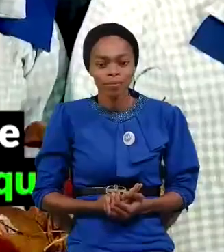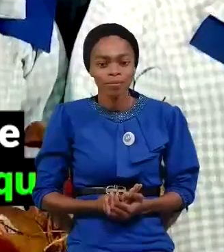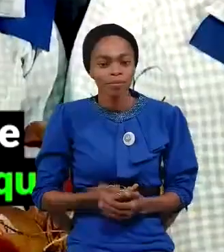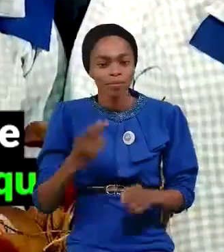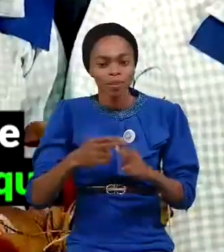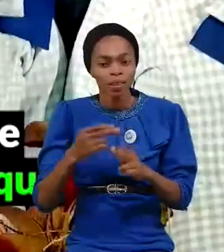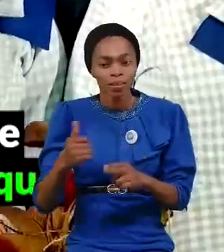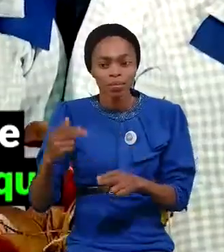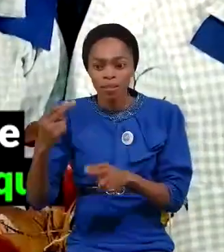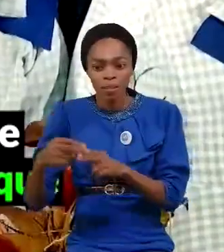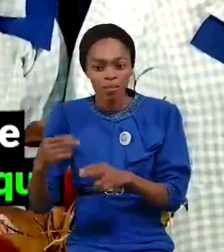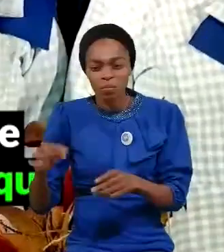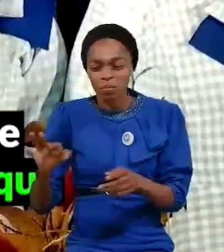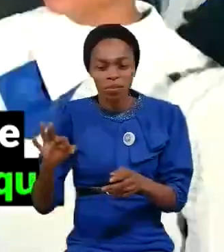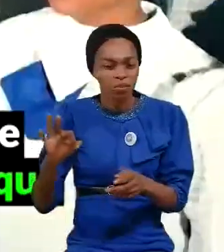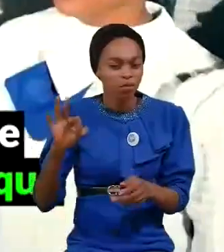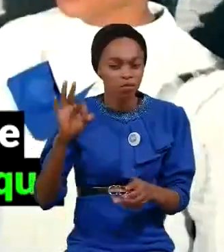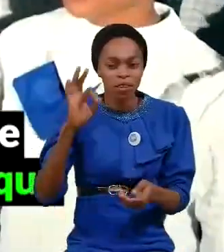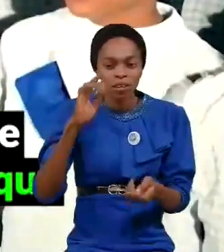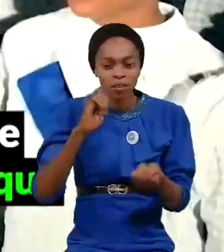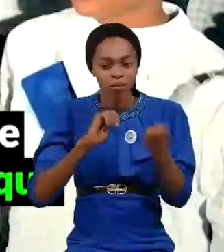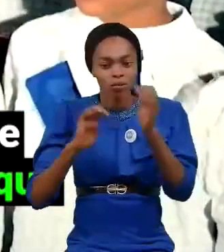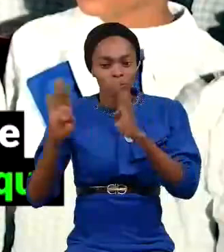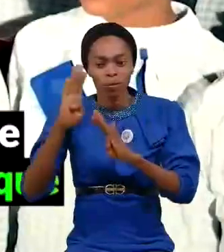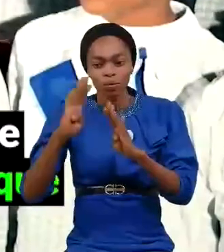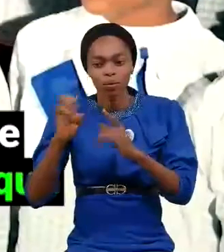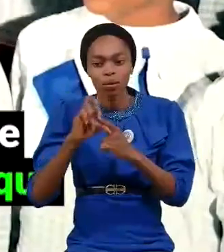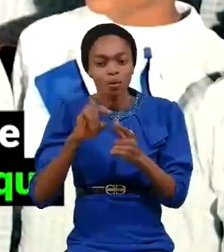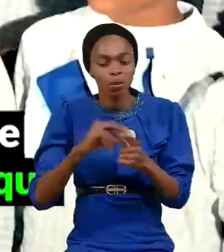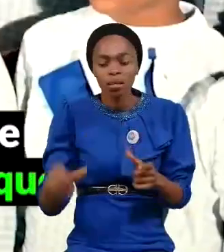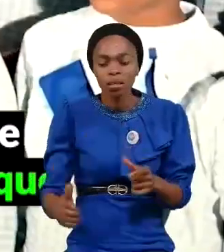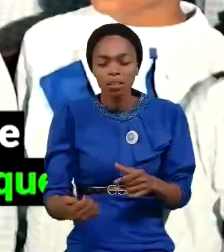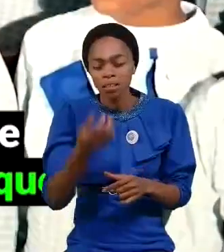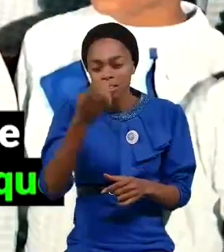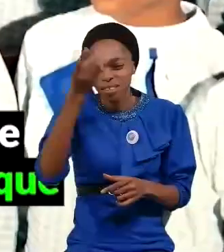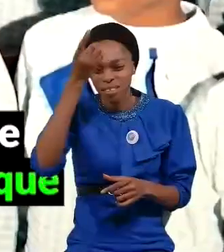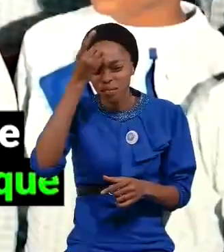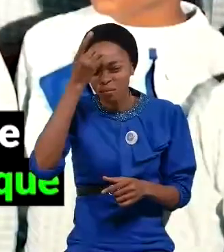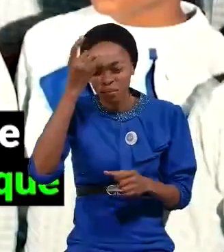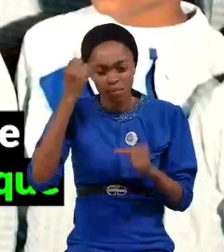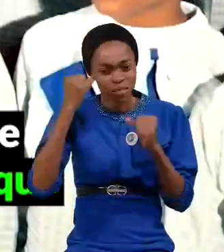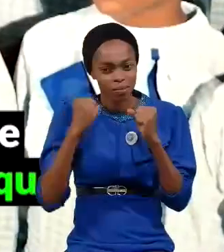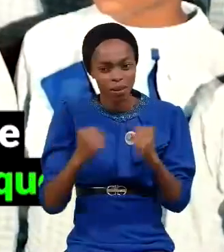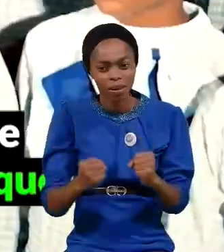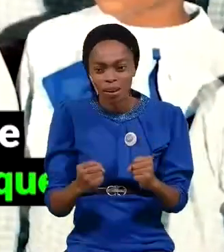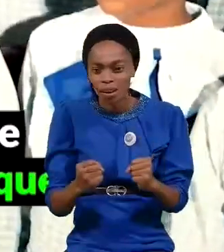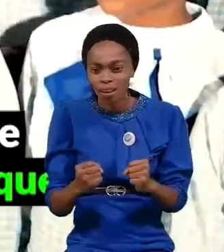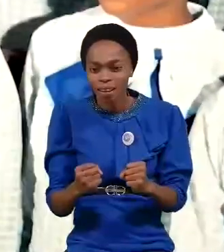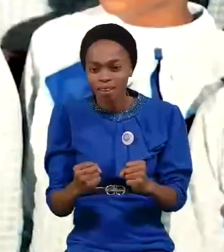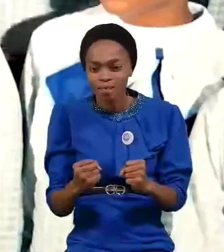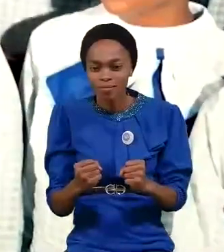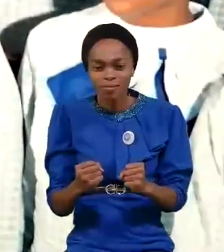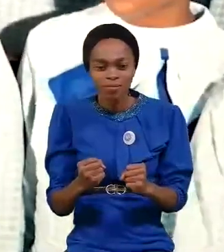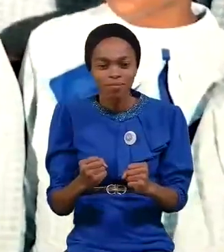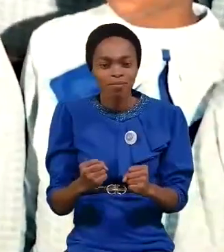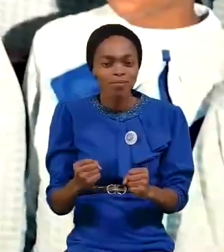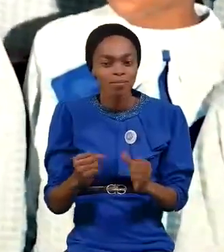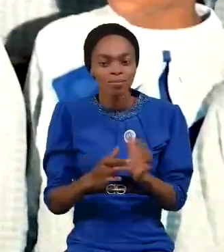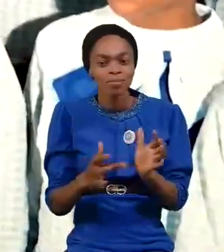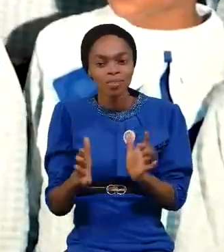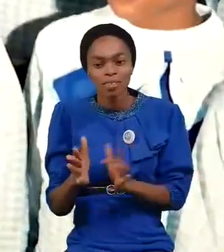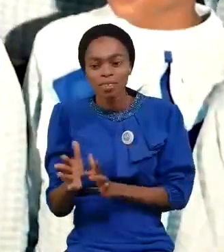Name a name of trouble or any demon force.